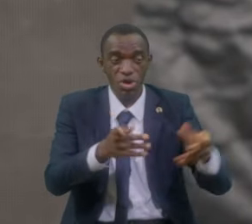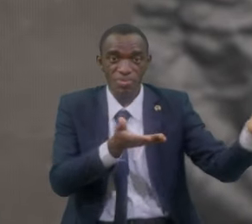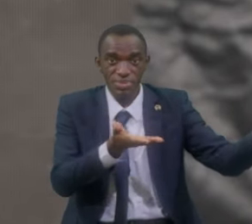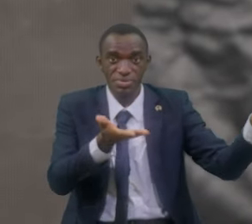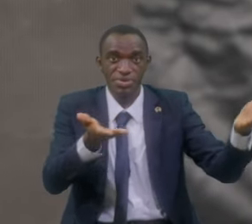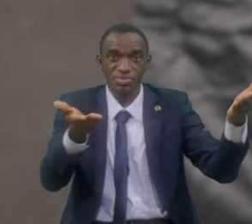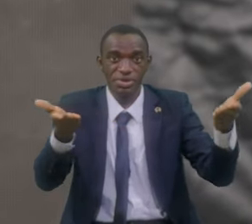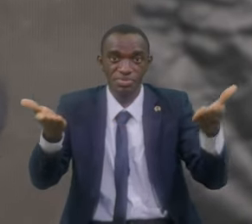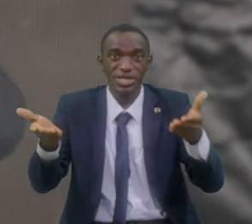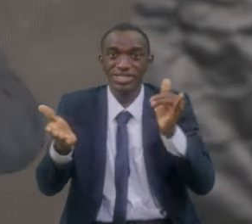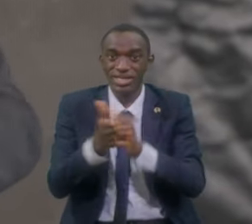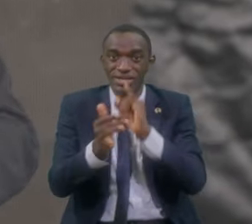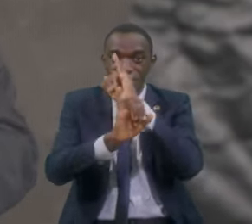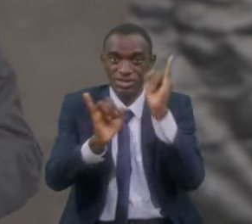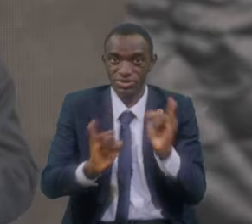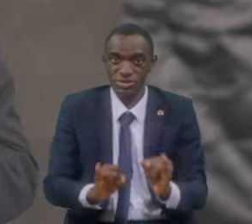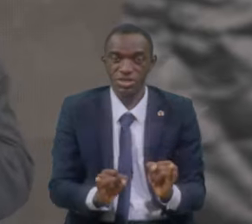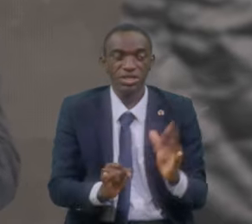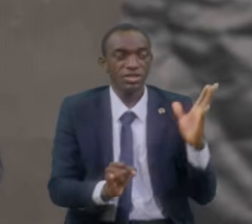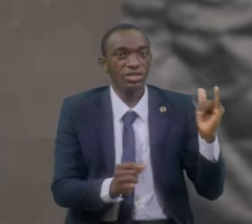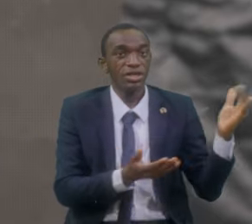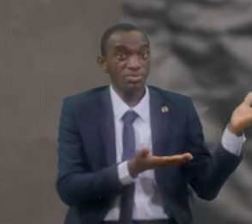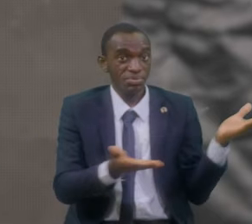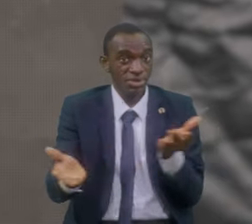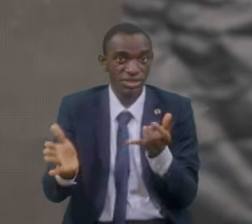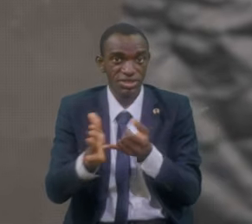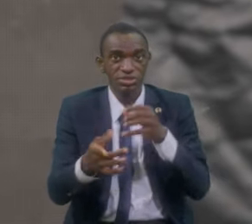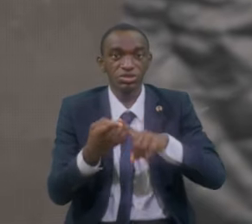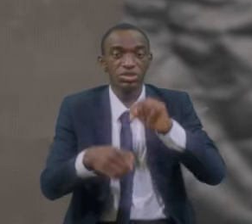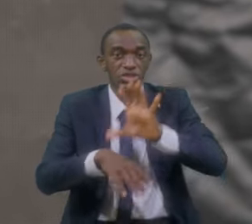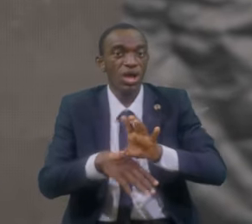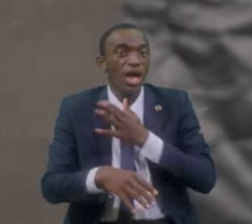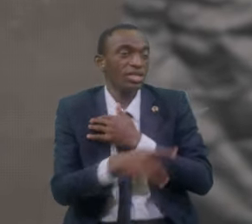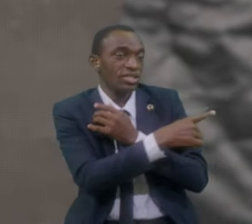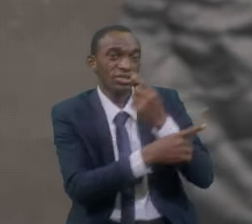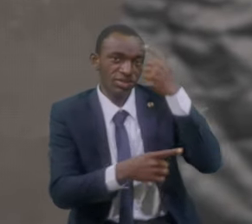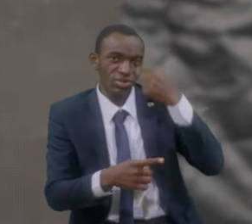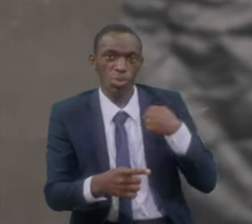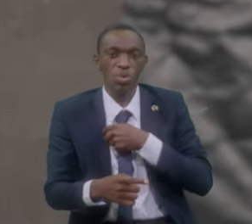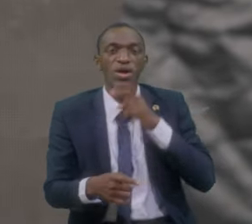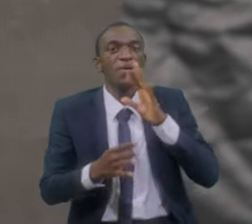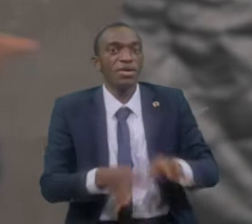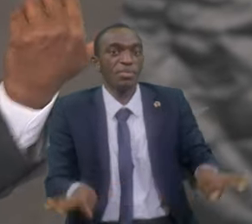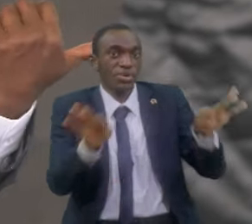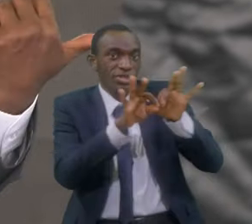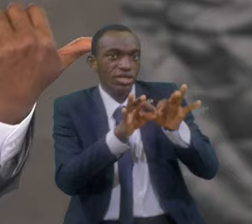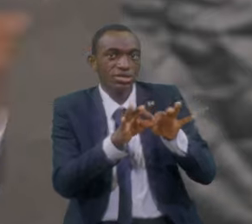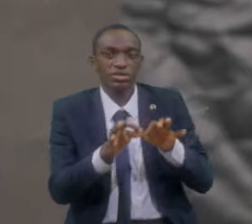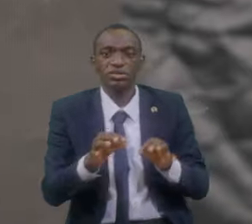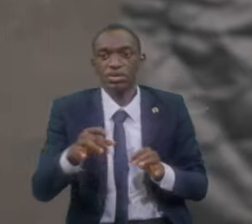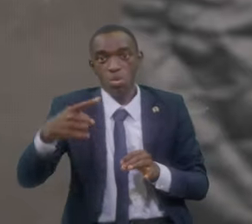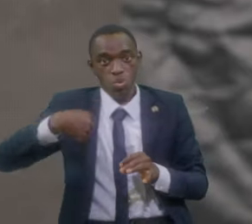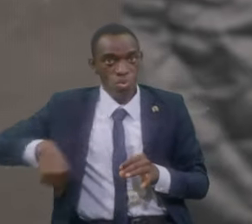brazen sacrilege, if they think they're indispensable, we, starting from me, and our